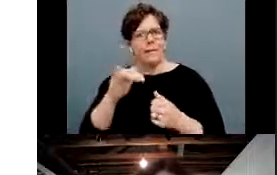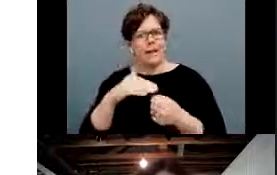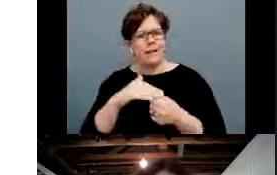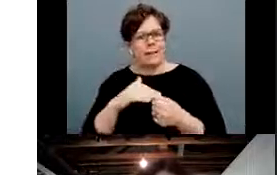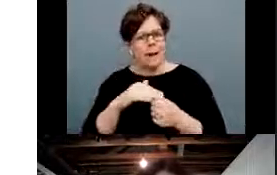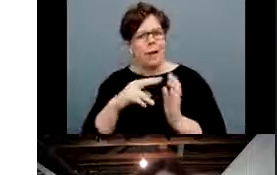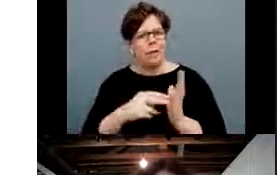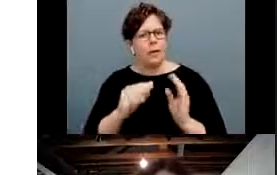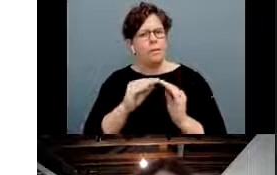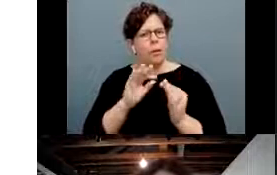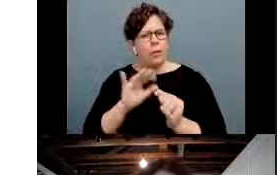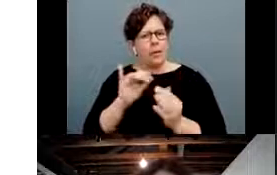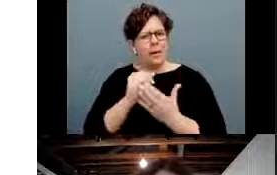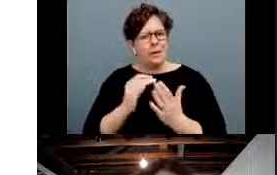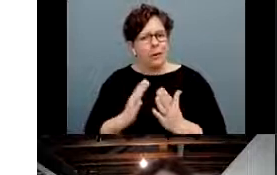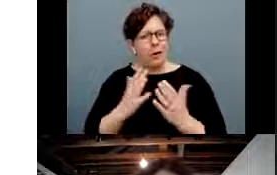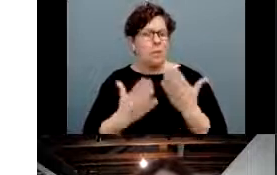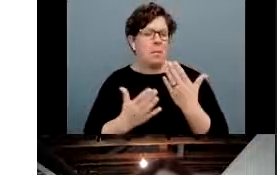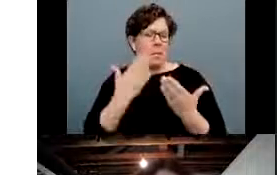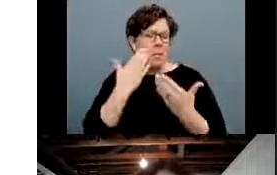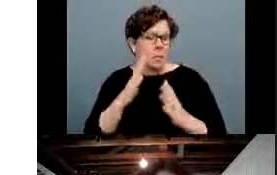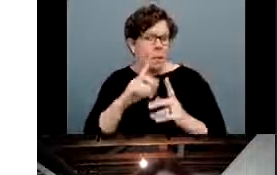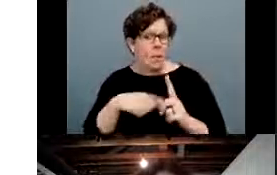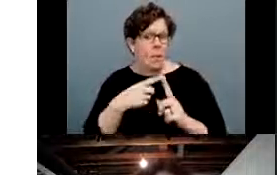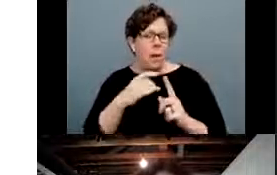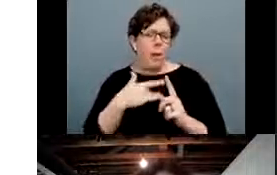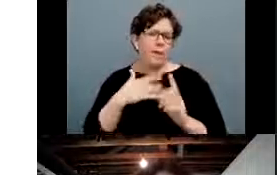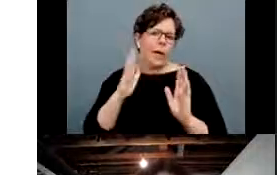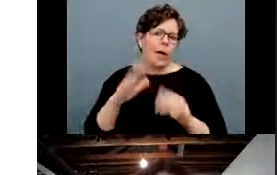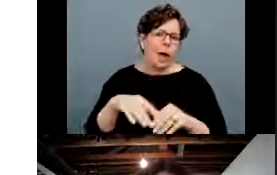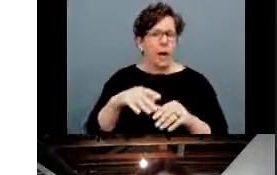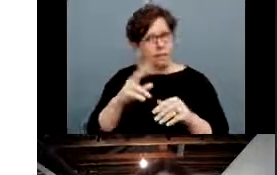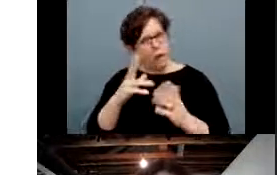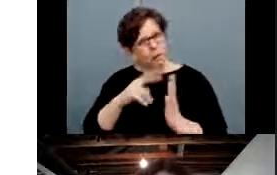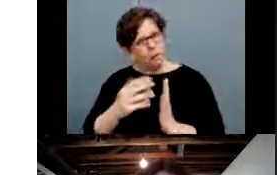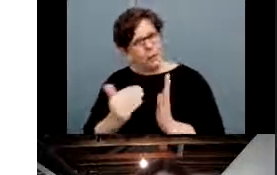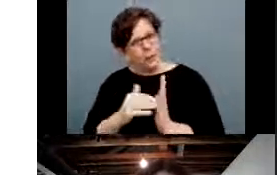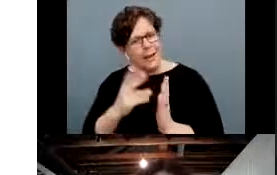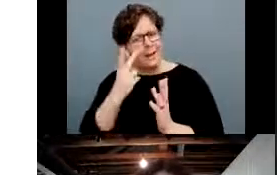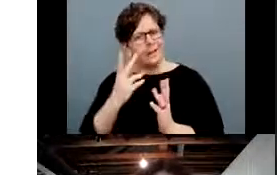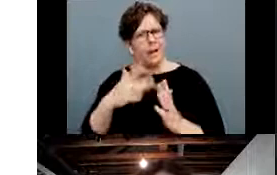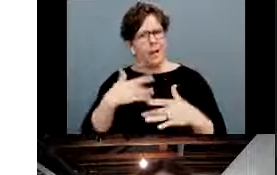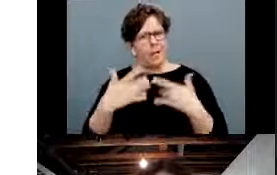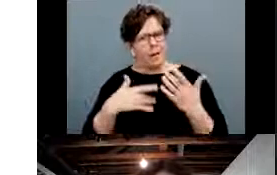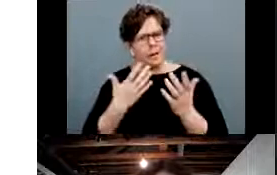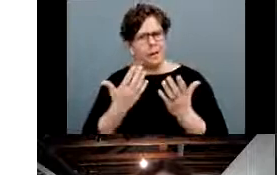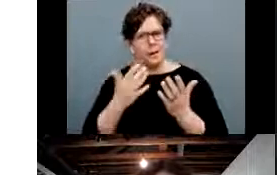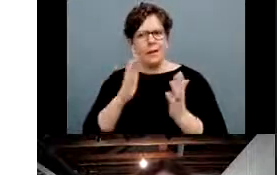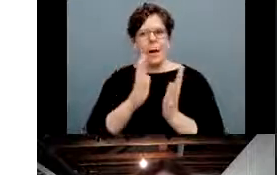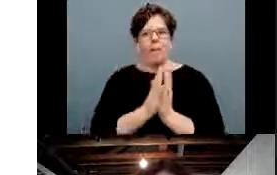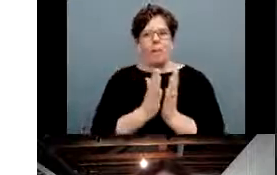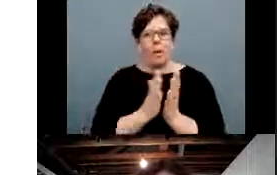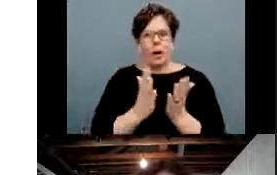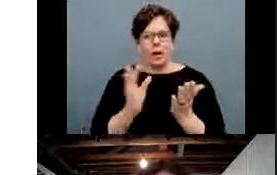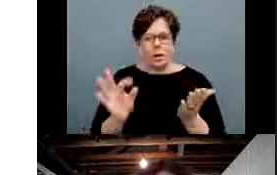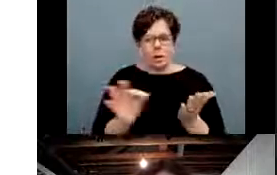artist. And for me, the mark of this book's success is that it will become incredibly well worn, so you can barely